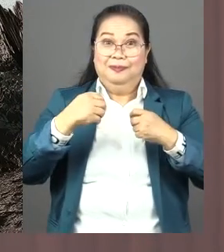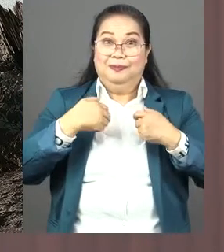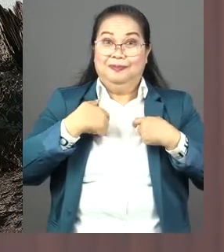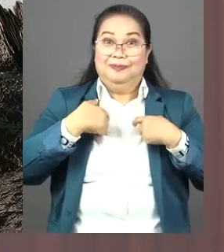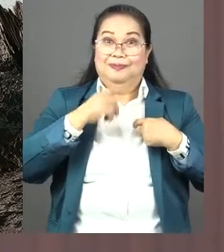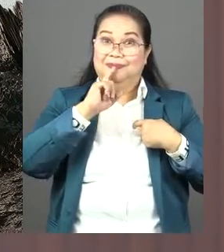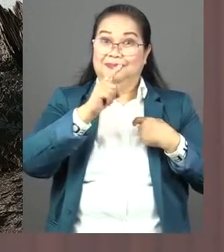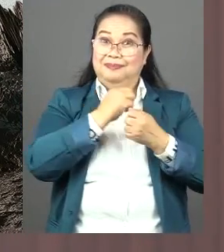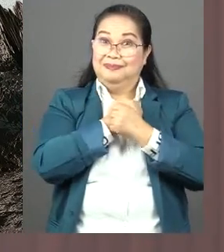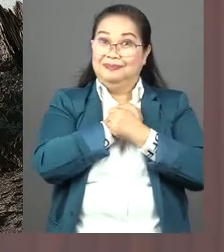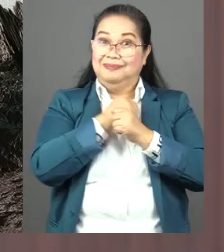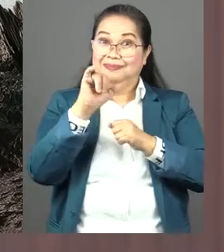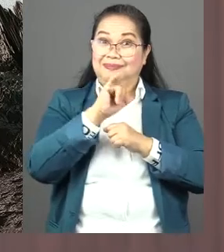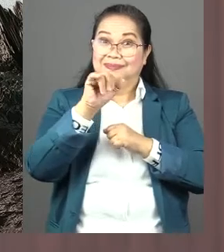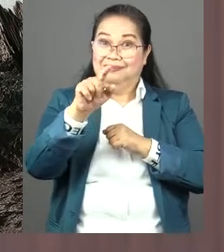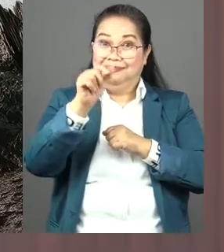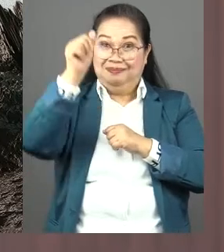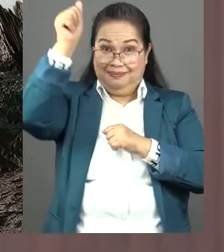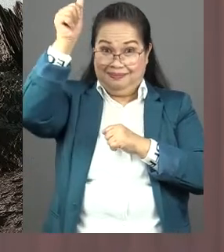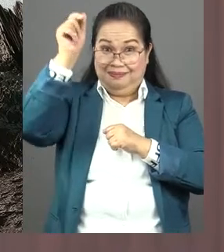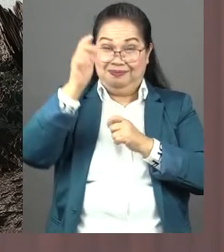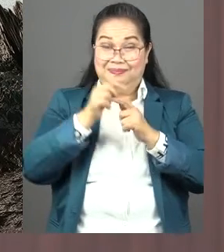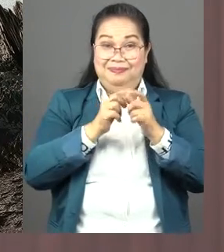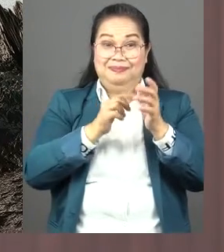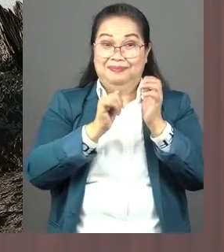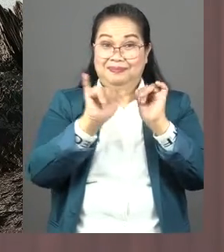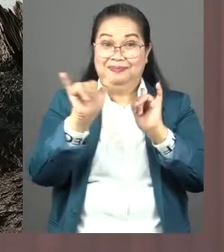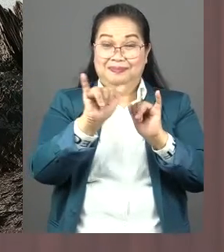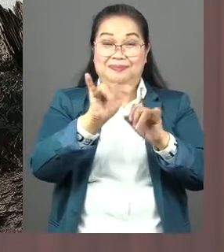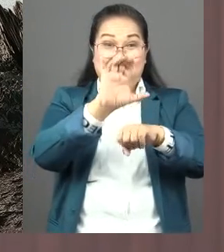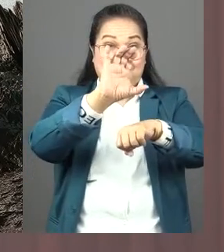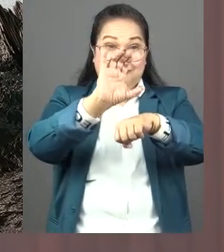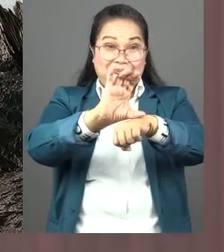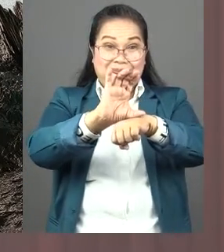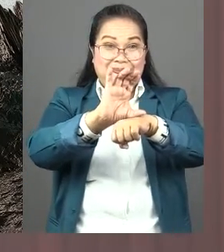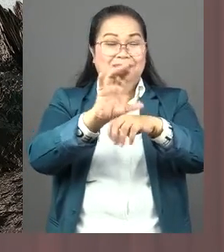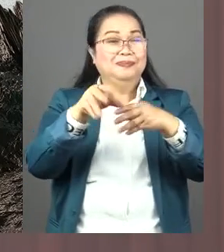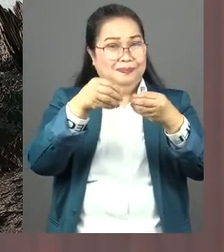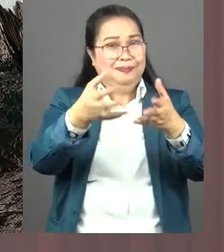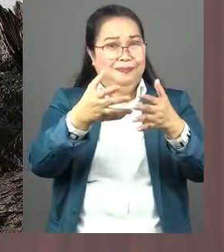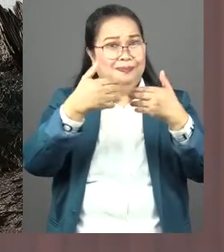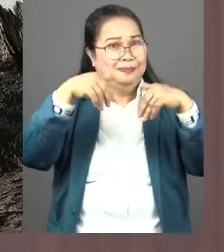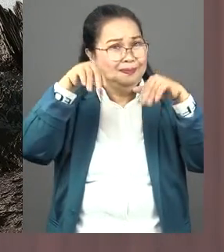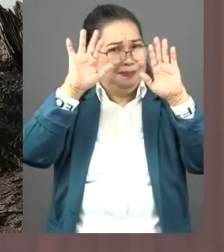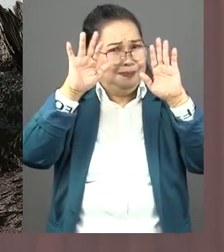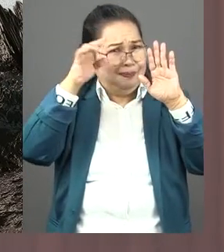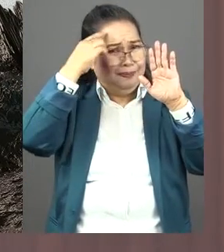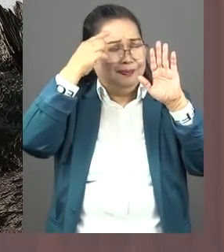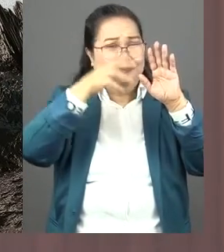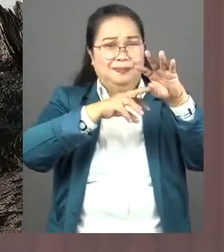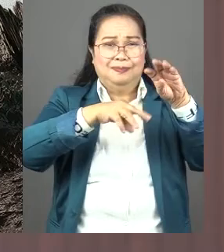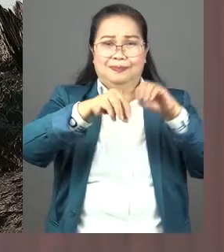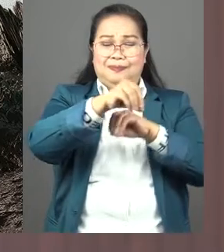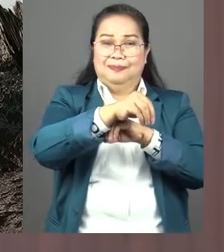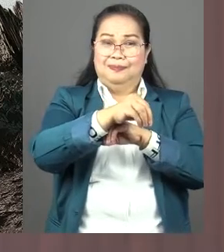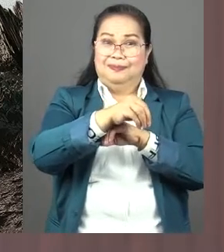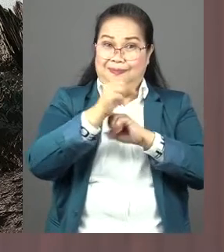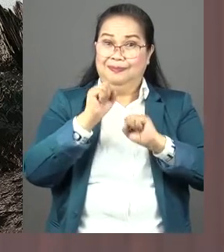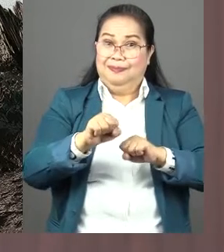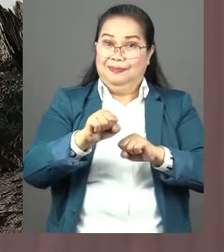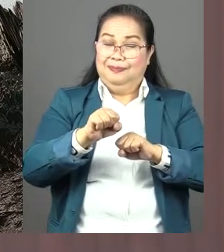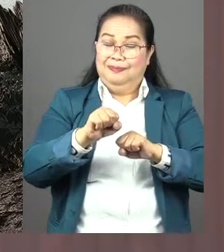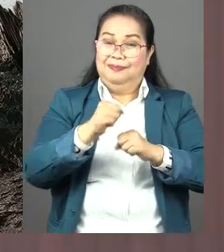my wife as Christ loved himself, as Christ loved the church, I mean, and gave himself up for it? Can I love my neighbor